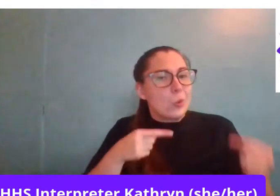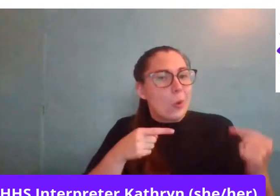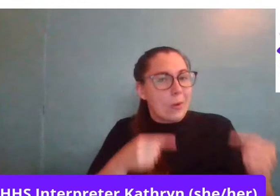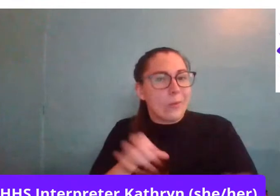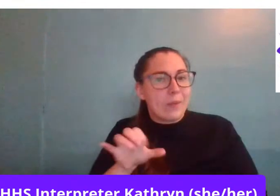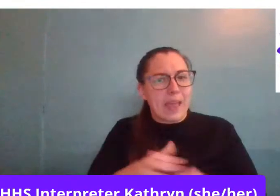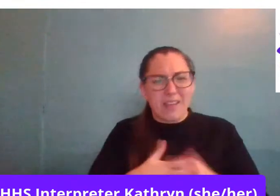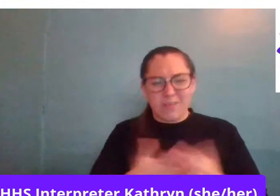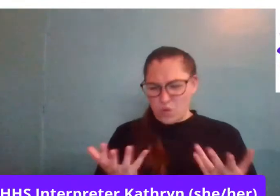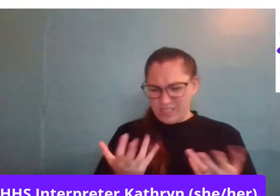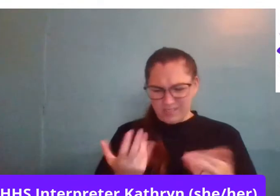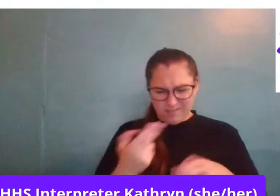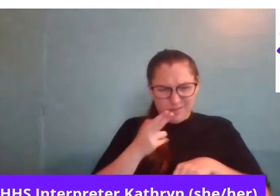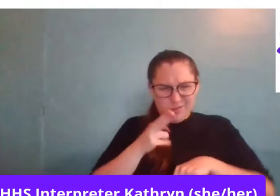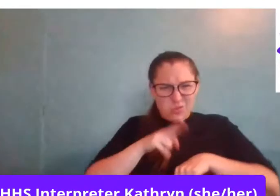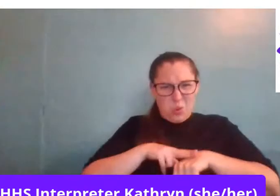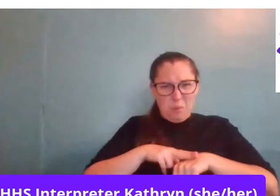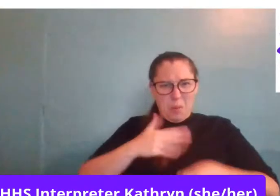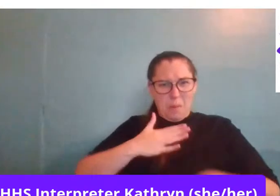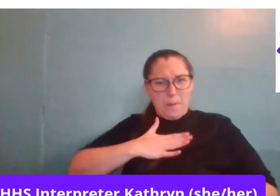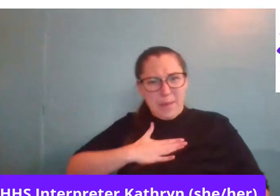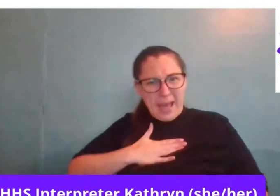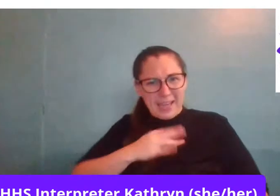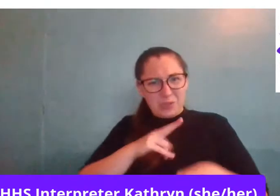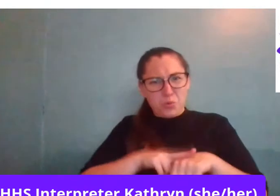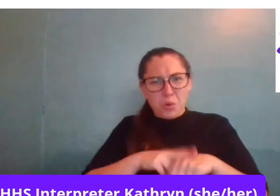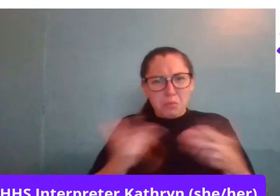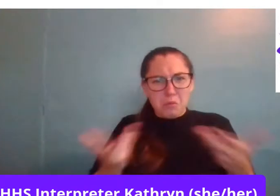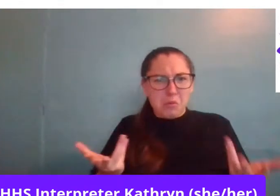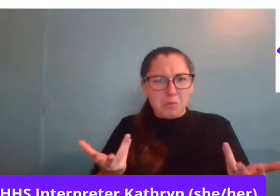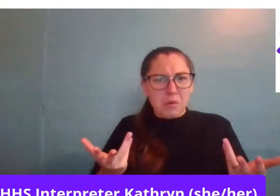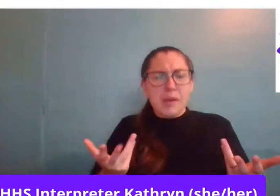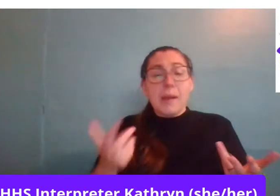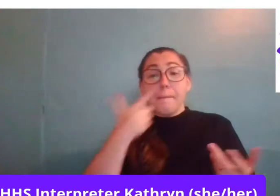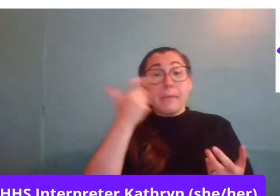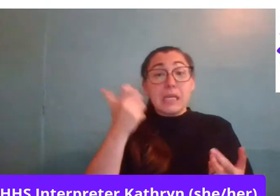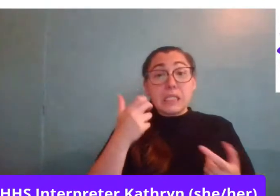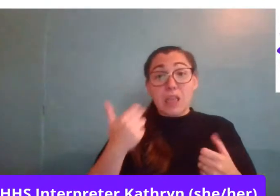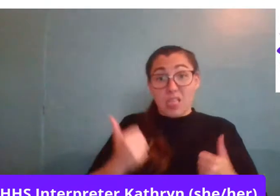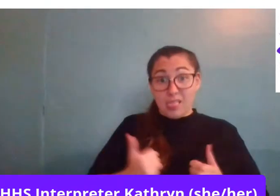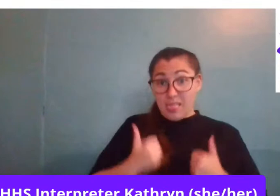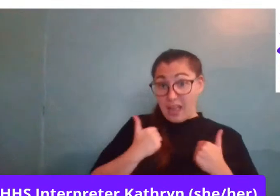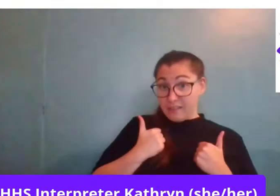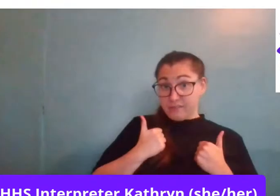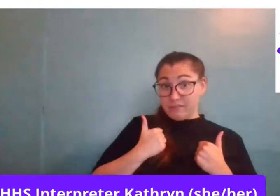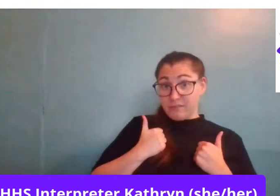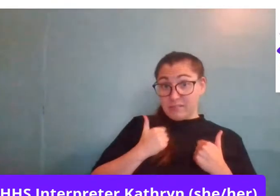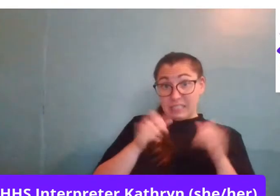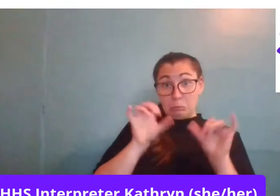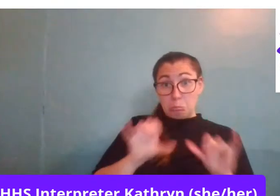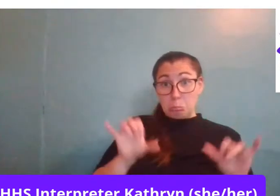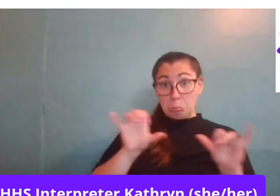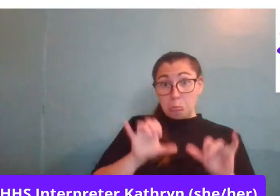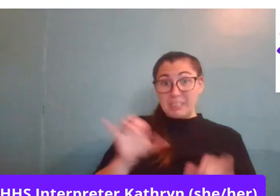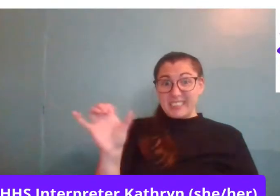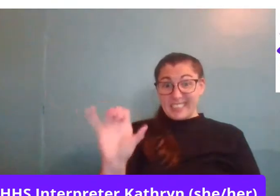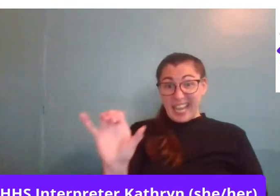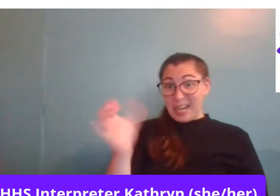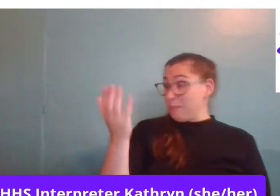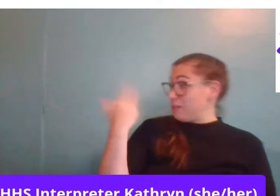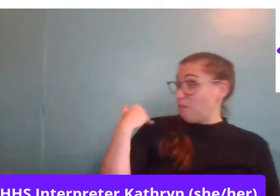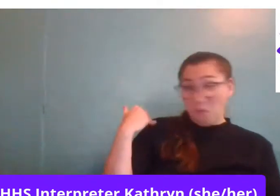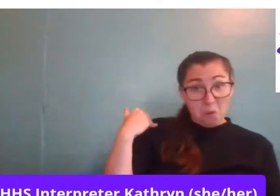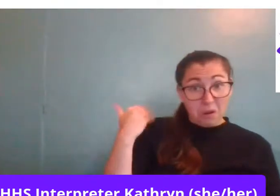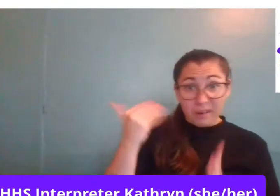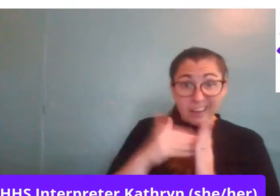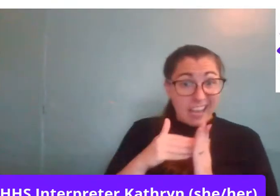my normal? Because life won't ever be the same way again for me. So I had to